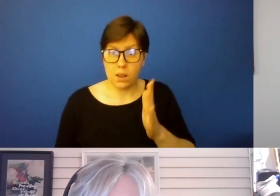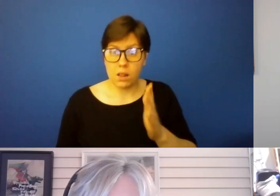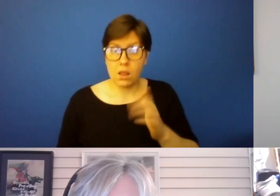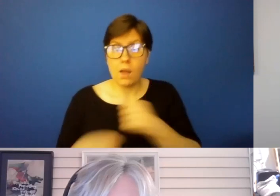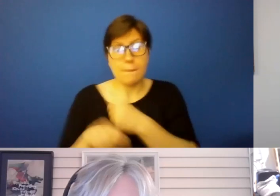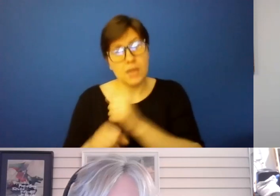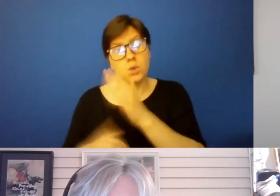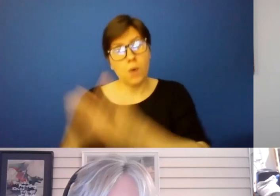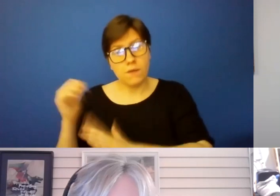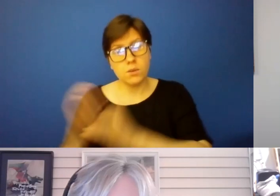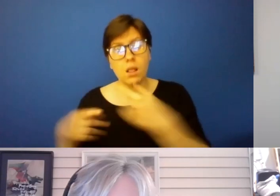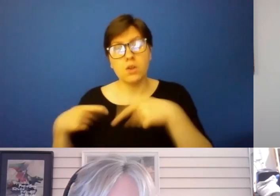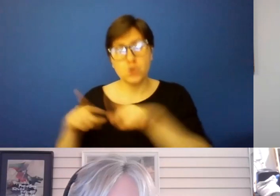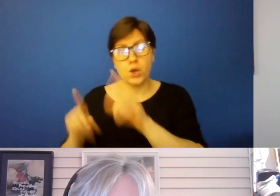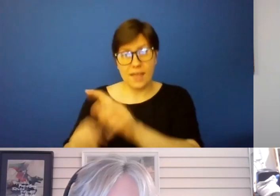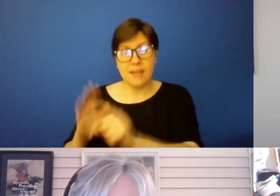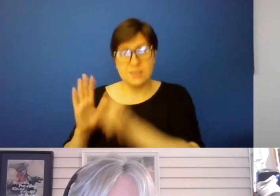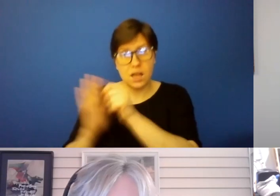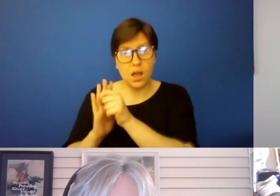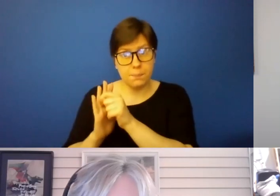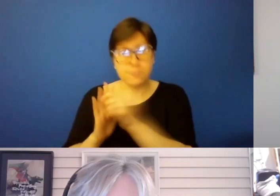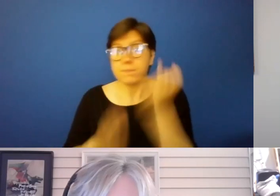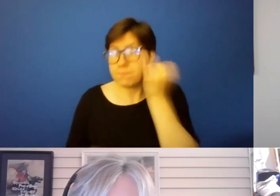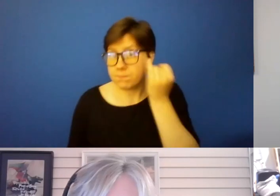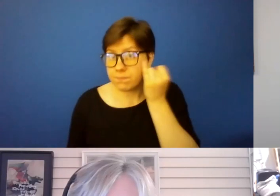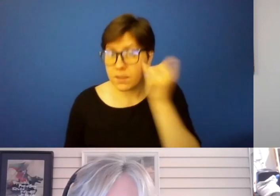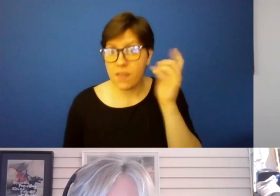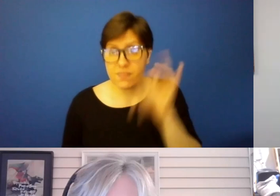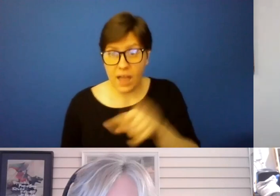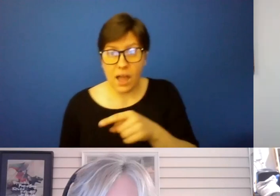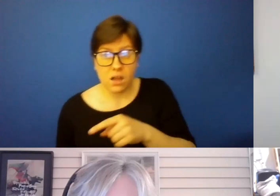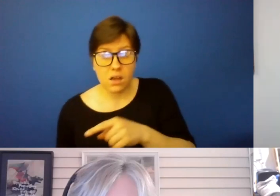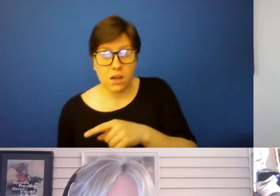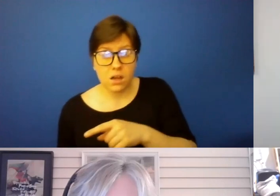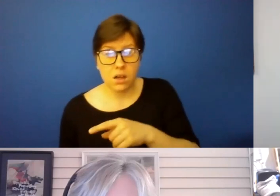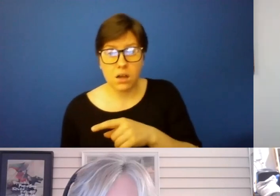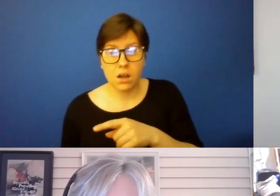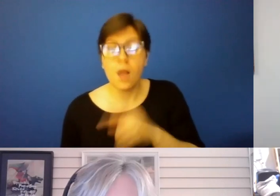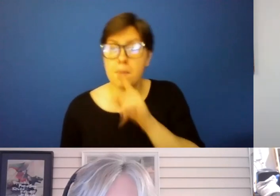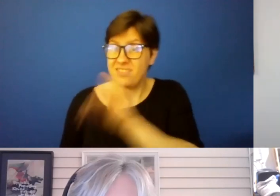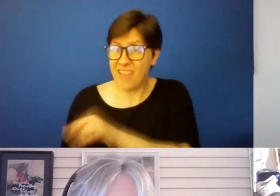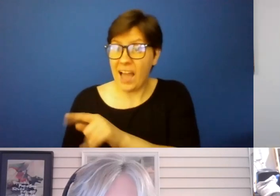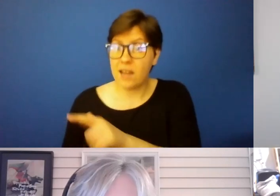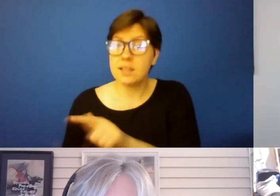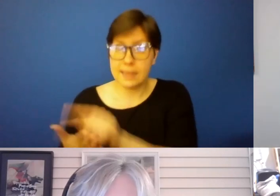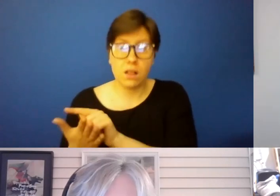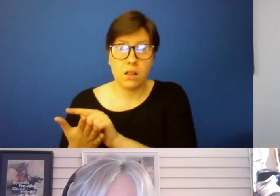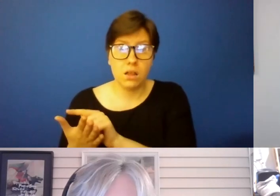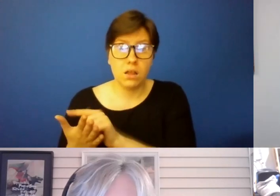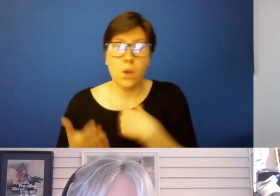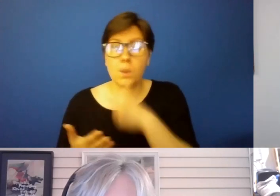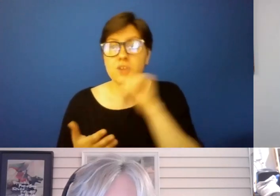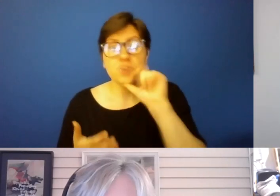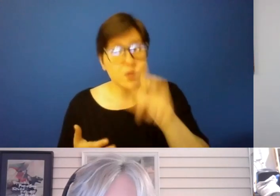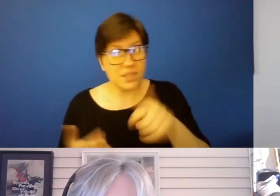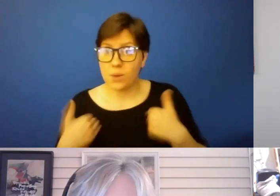comfortable during that time. If that were, that is legal, we don't need to have